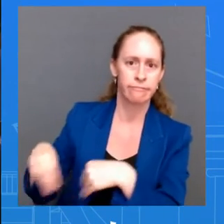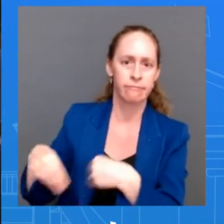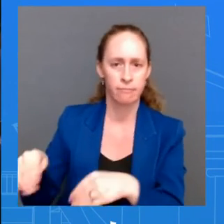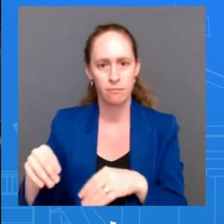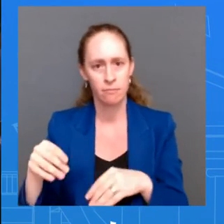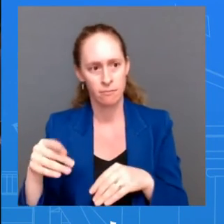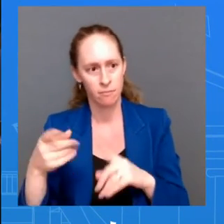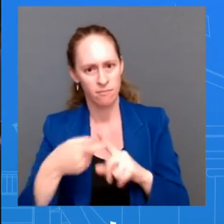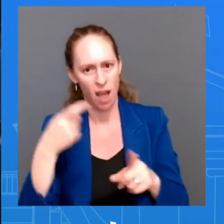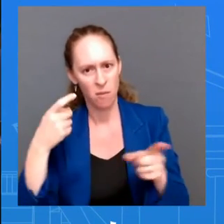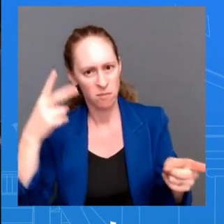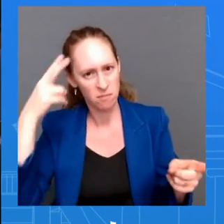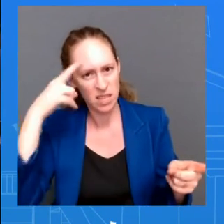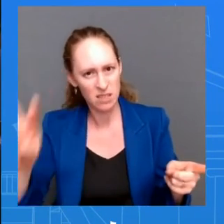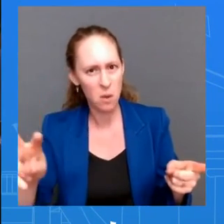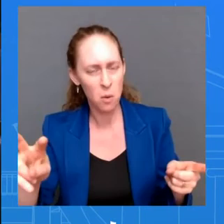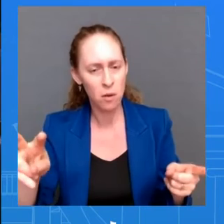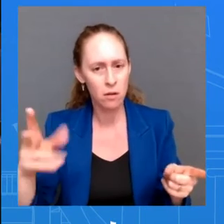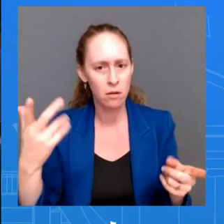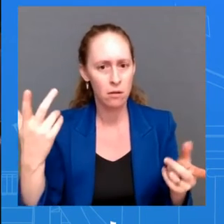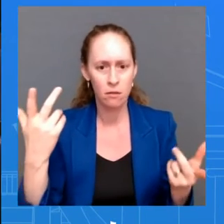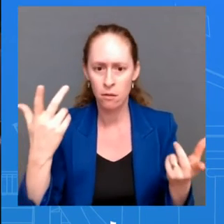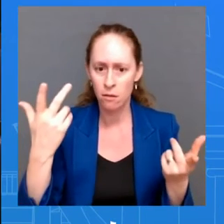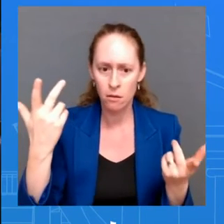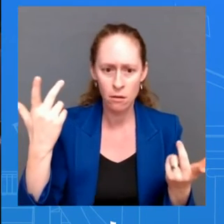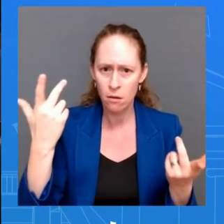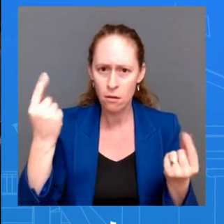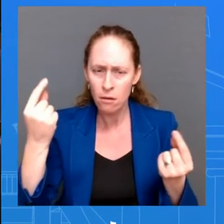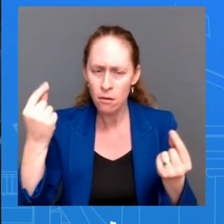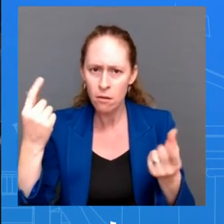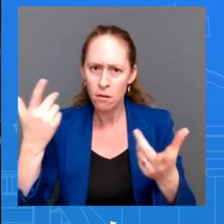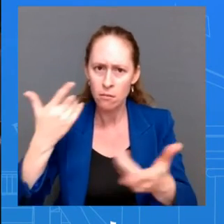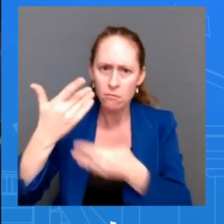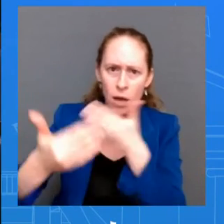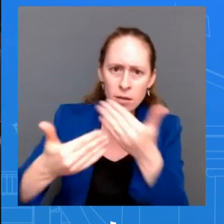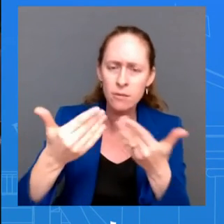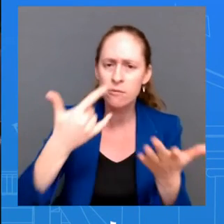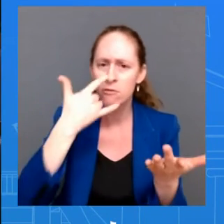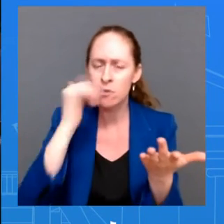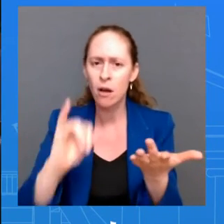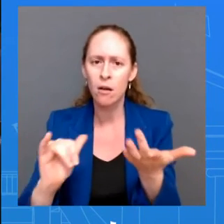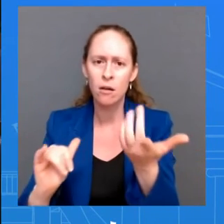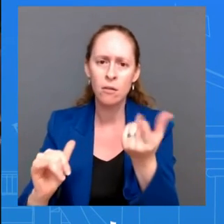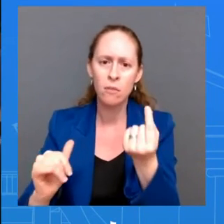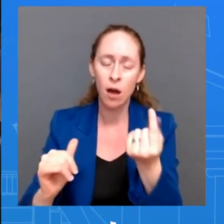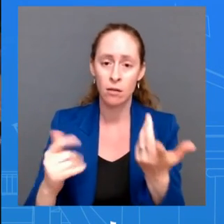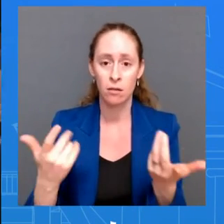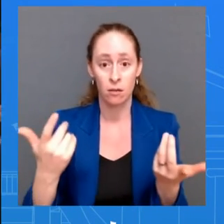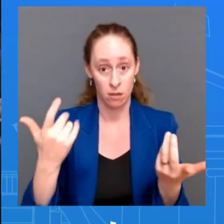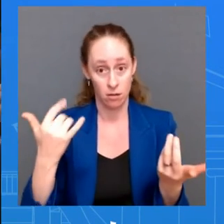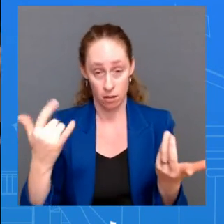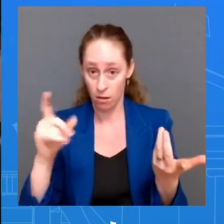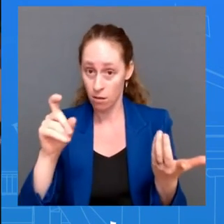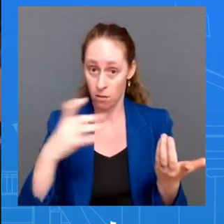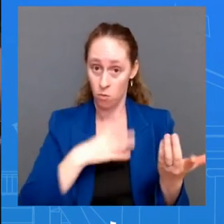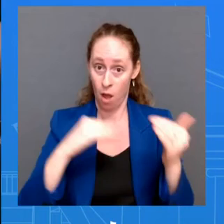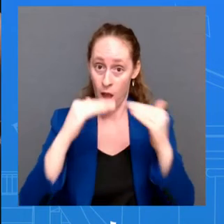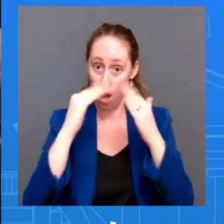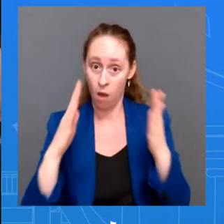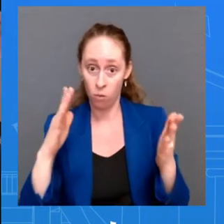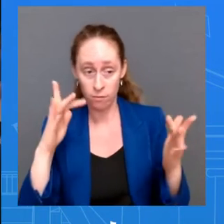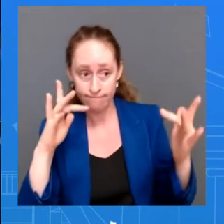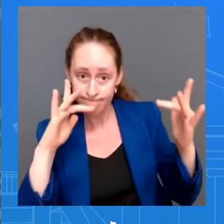in touch with Mexico at all, or the presidency of Mexico in order to expedite this process?